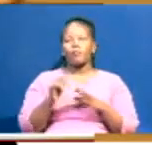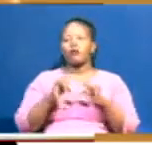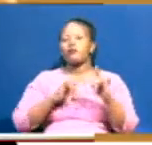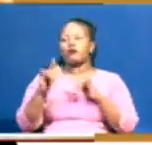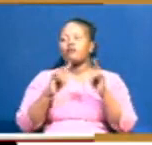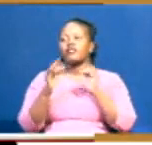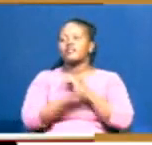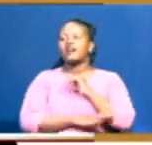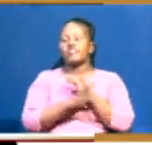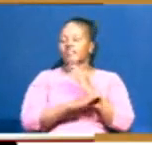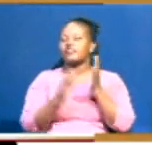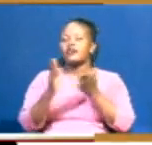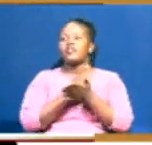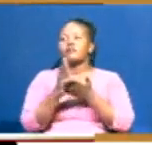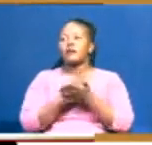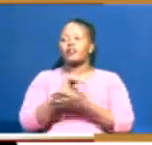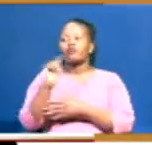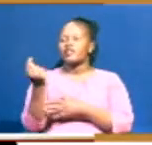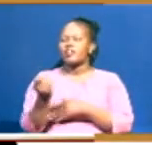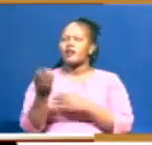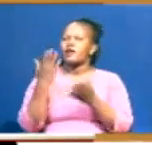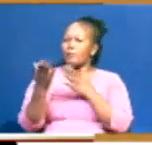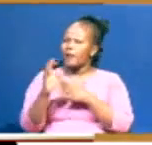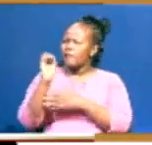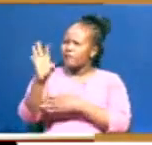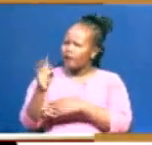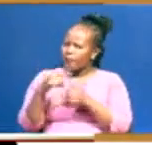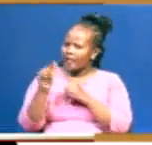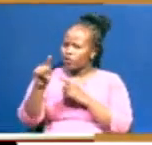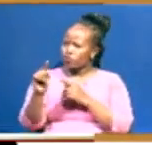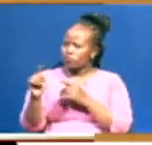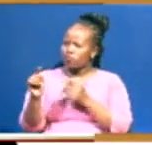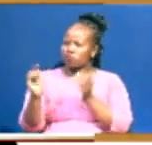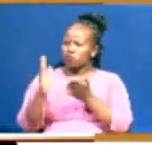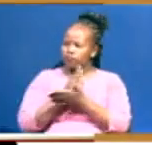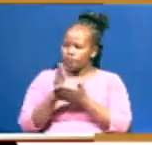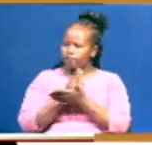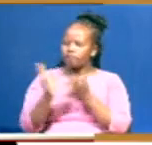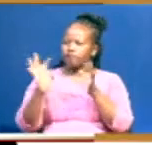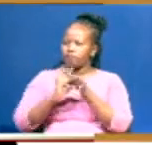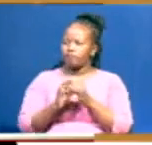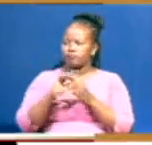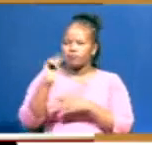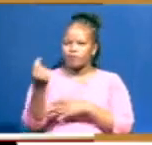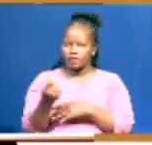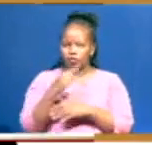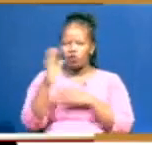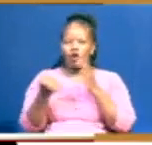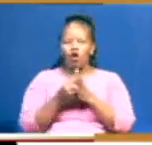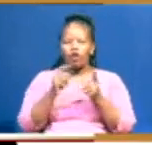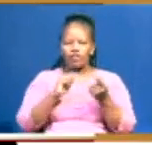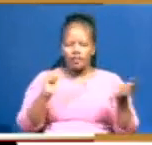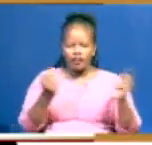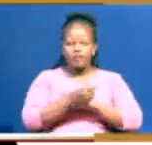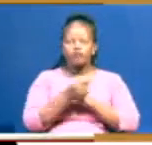is part of Kenya. You may be away from Kenya, but you're part of Kenya, and we care about you. And the reforms that we have undertaken and everything we're doing is